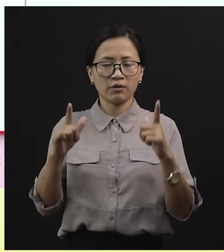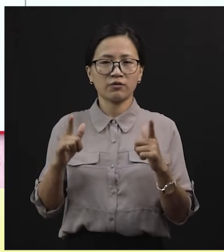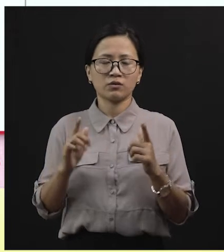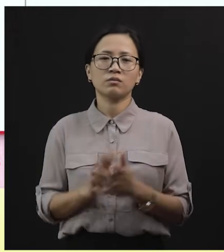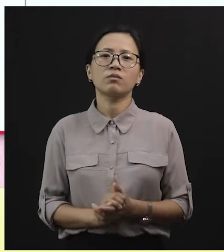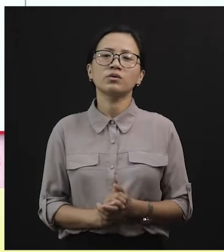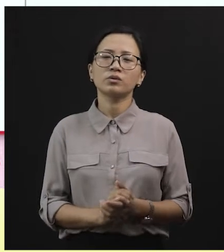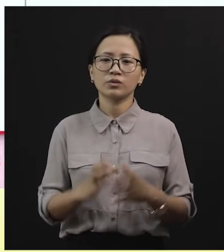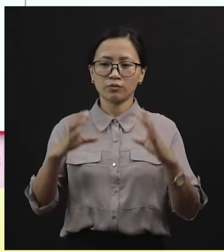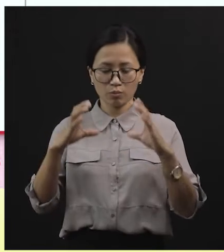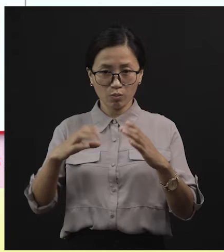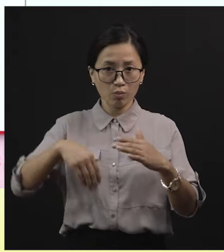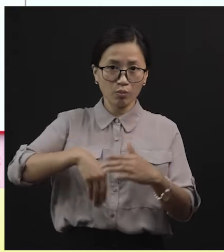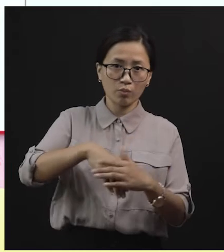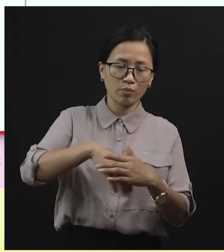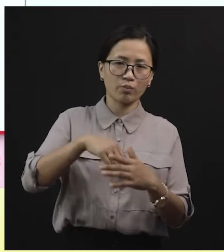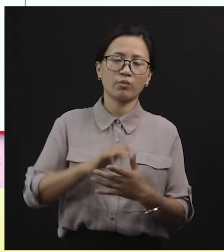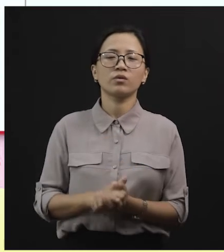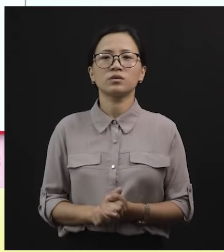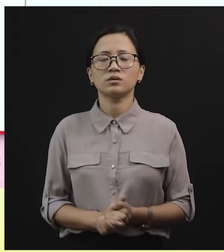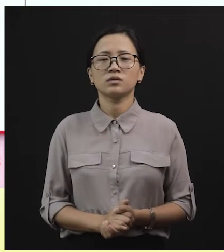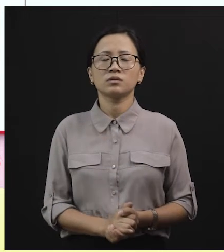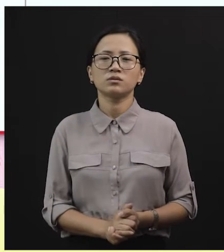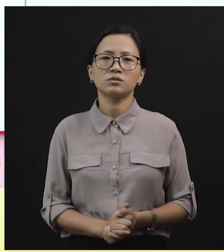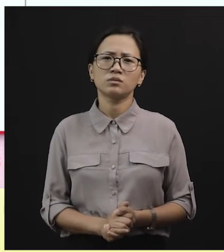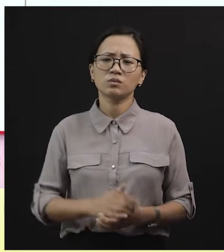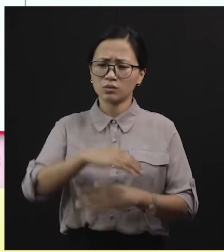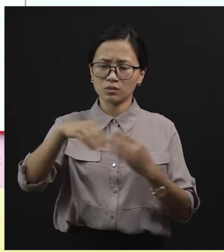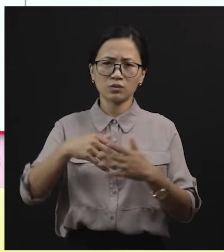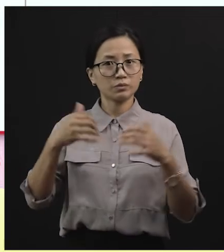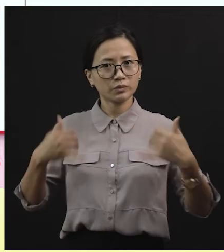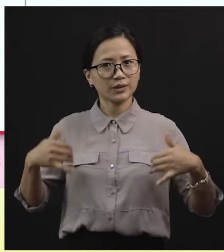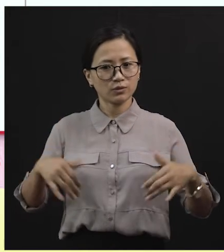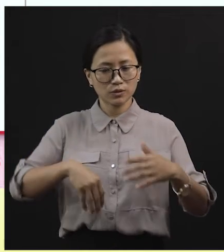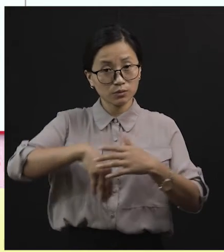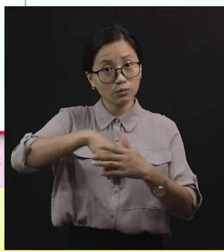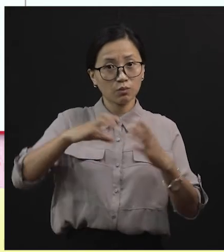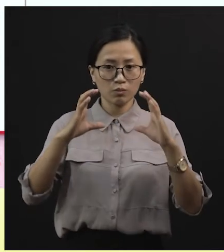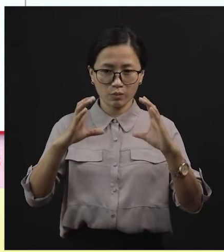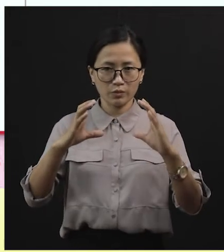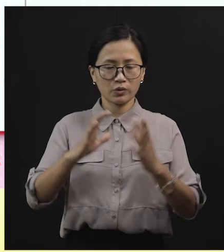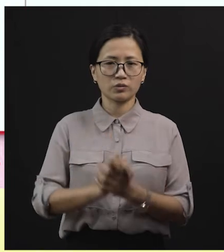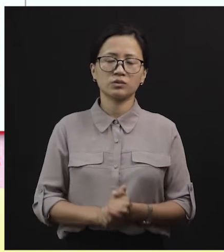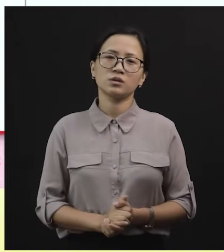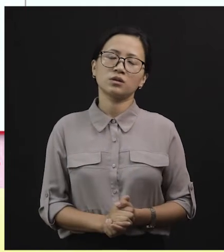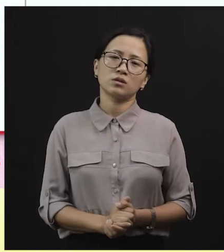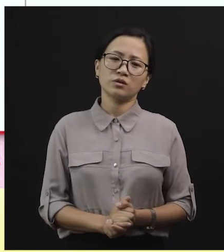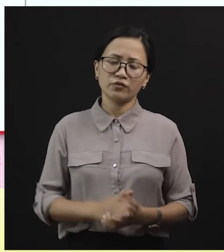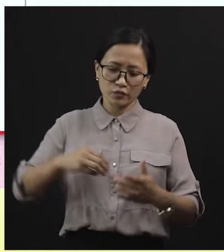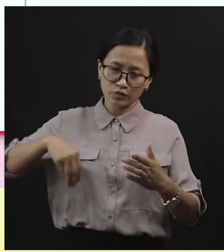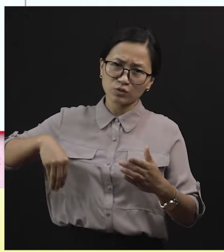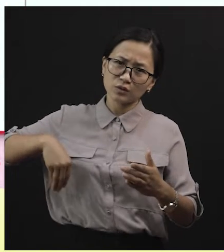B-A-L-L, ball. We all play with ball, right? But unless and until you make the ball move, it cannot move by